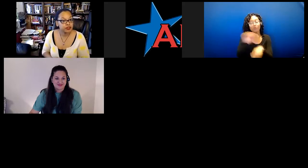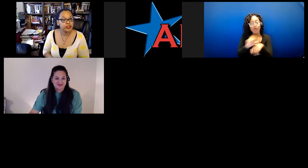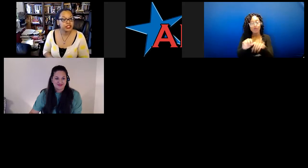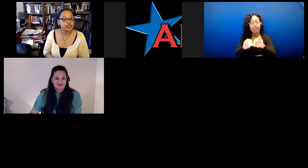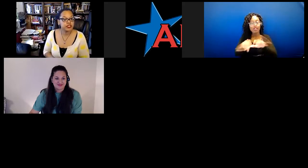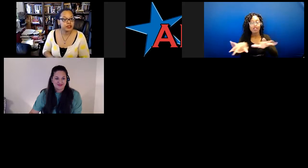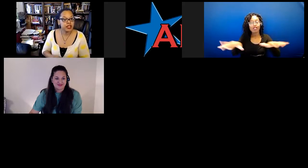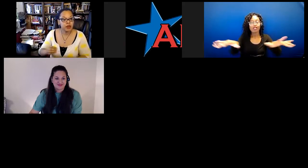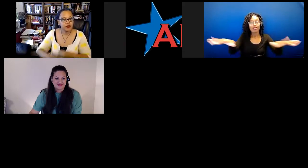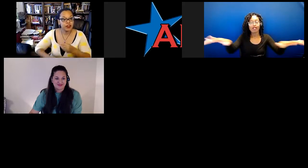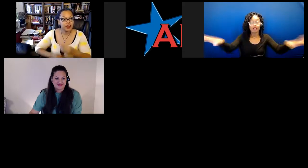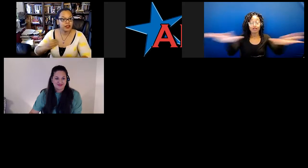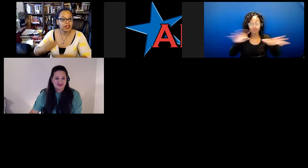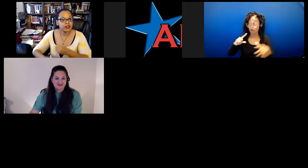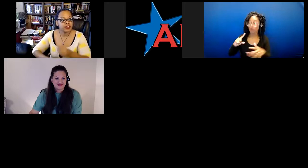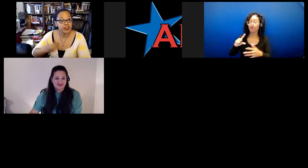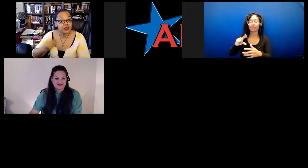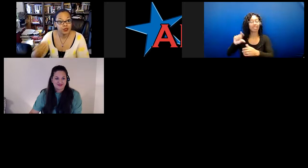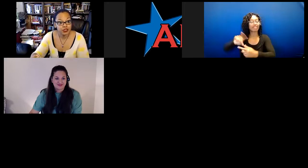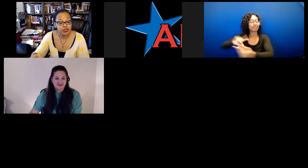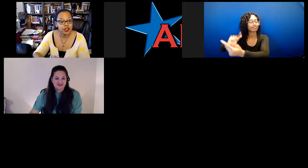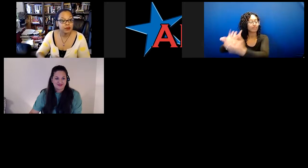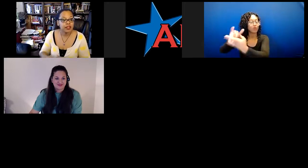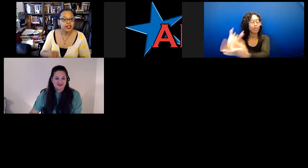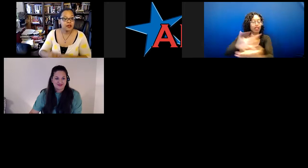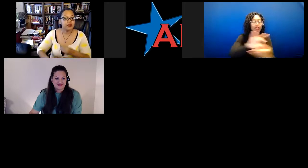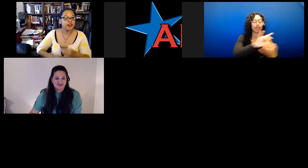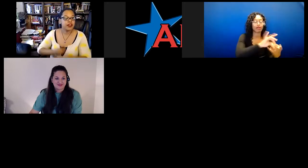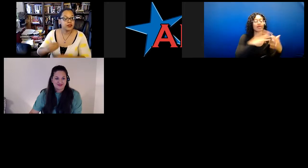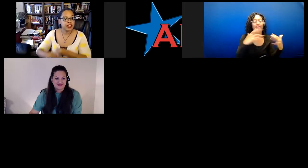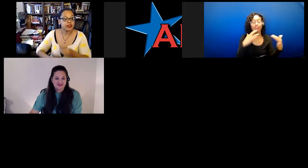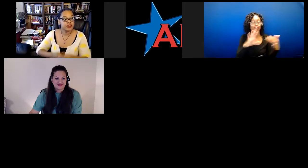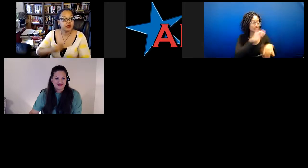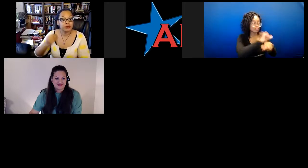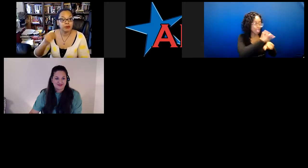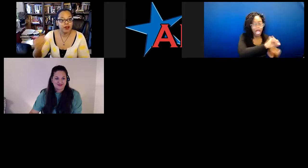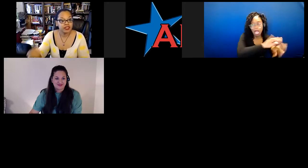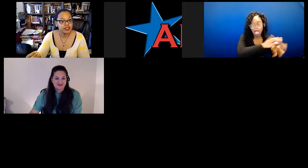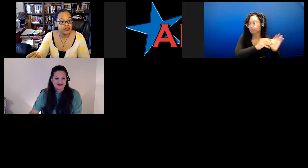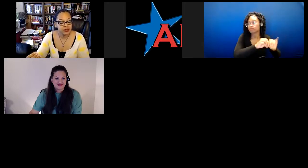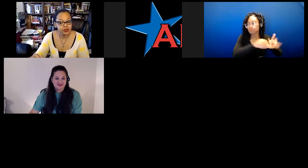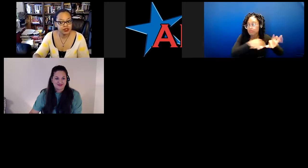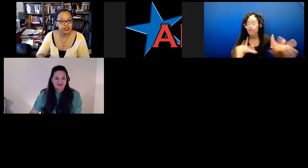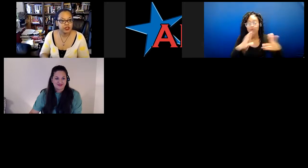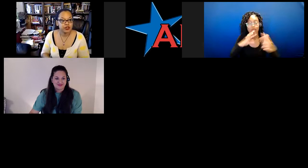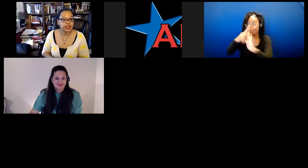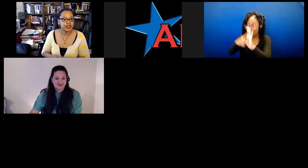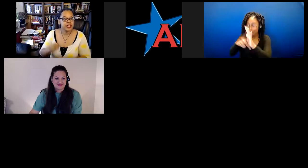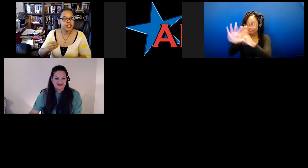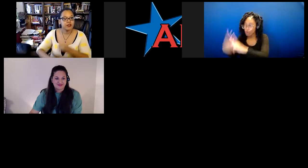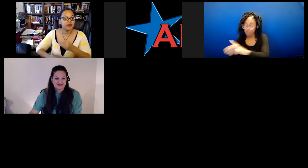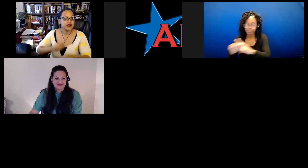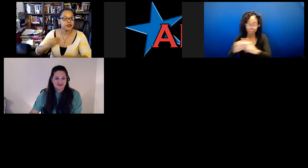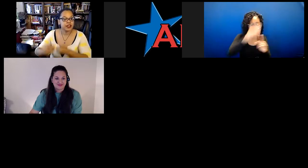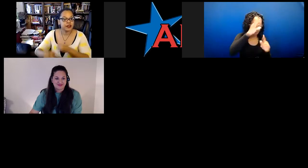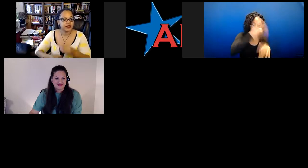interpersonal relationships. It will fractal out into how you do your job. It will fractal out into the sort of policies and cultures that you create. It